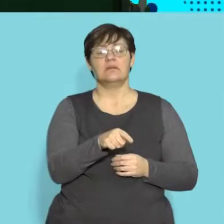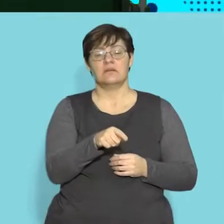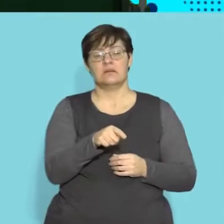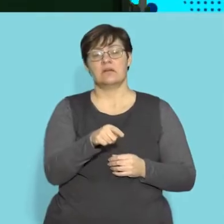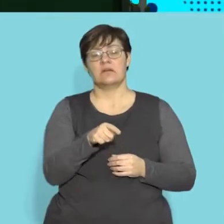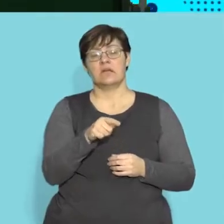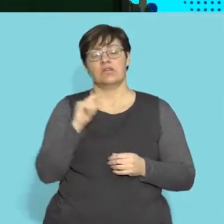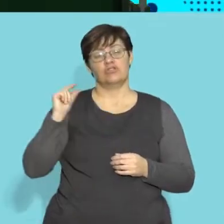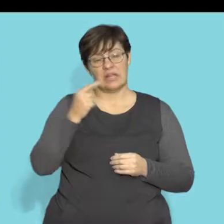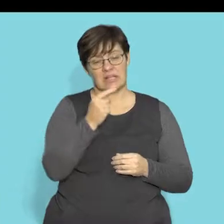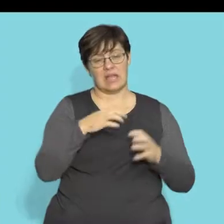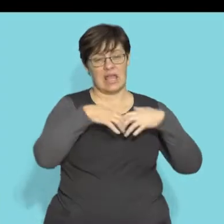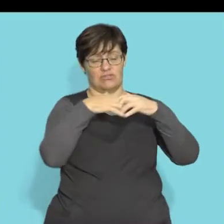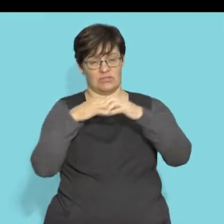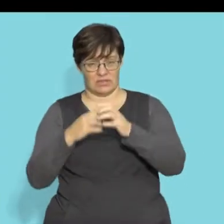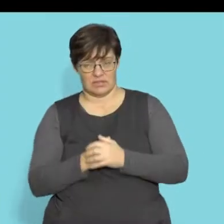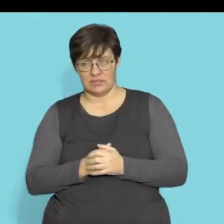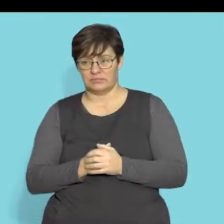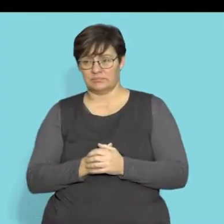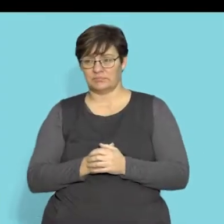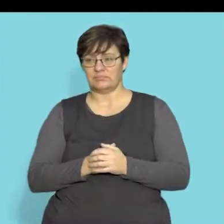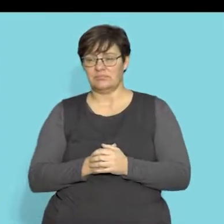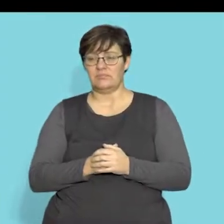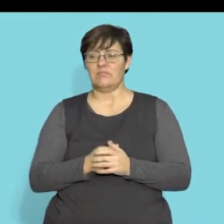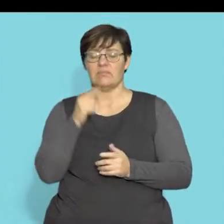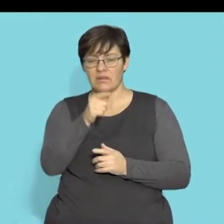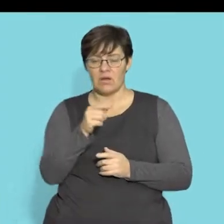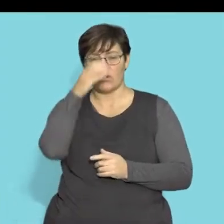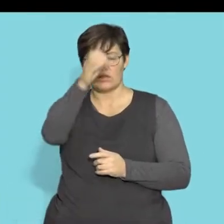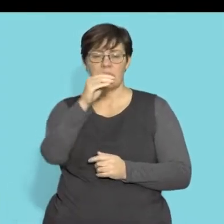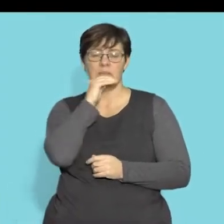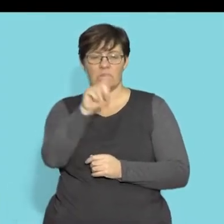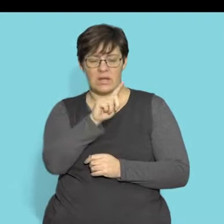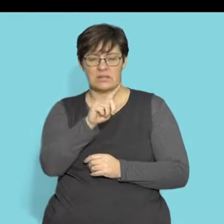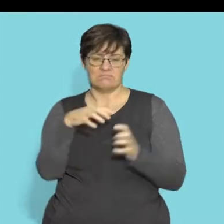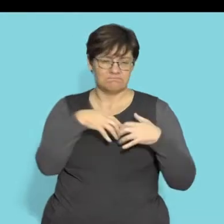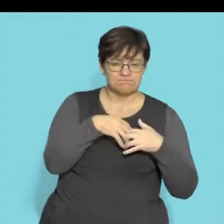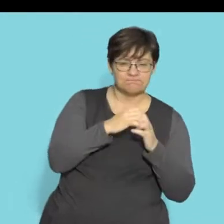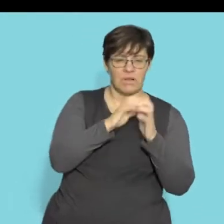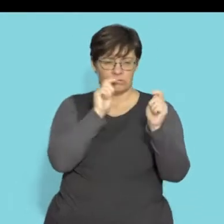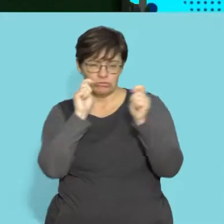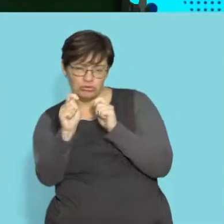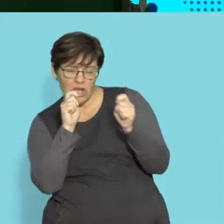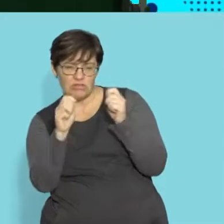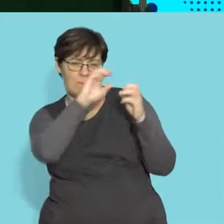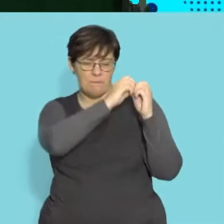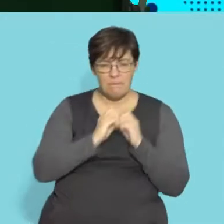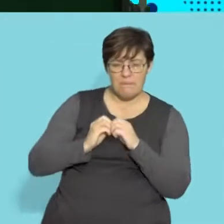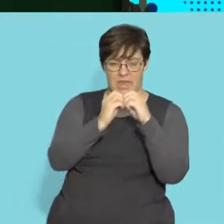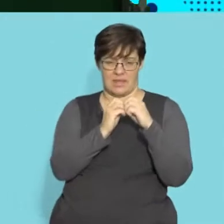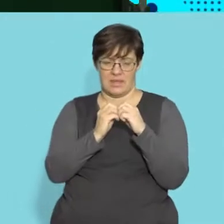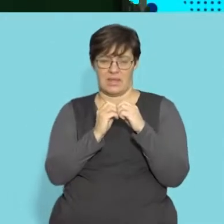genetic engineering. Guys, the concept of genetic engineering is being able to engineer, change, make